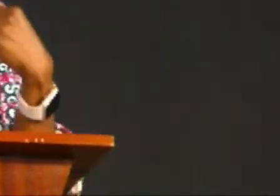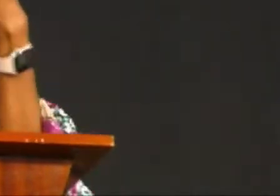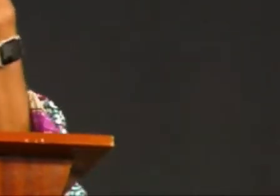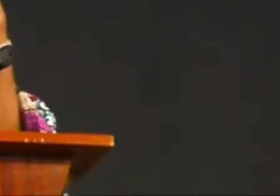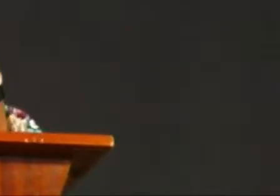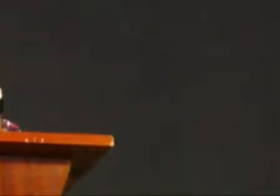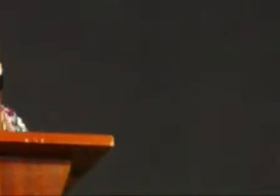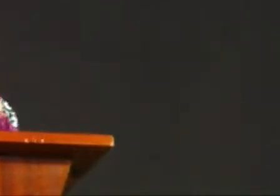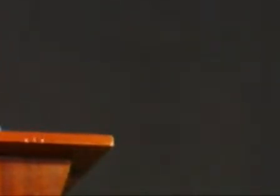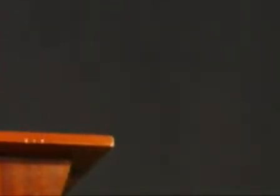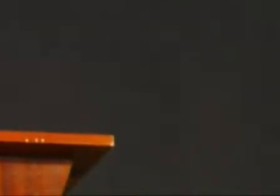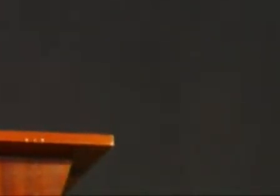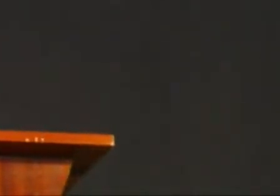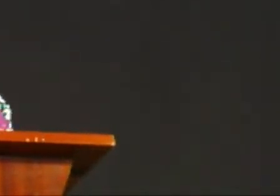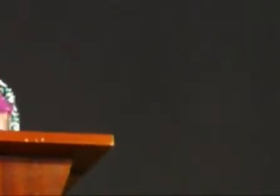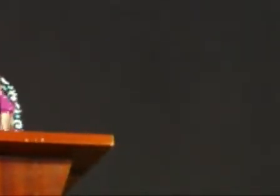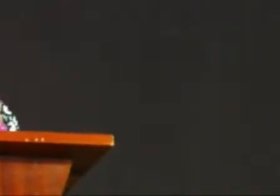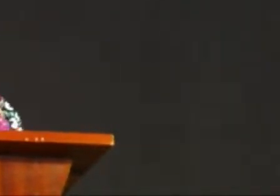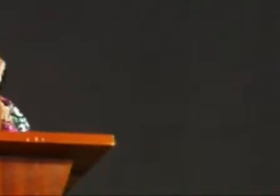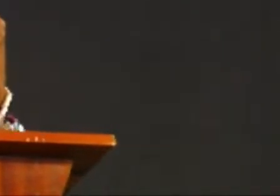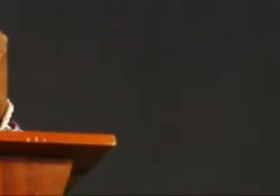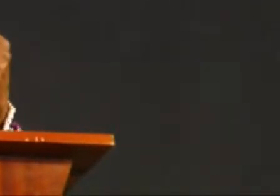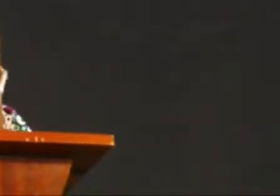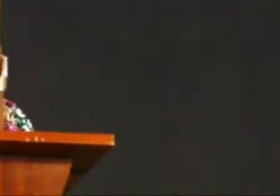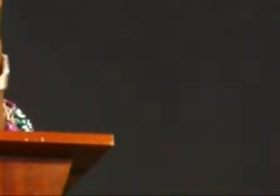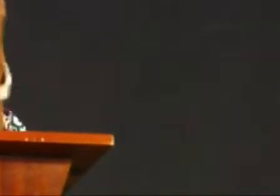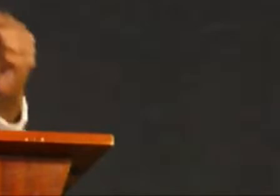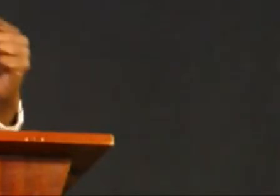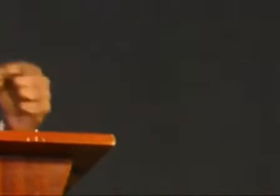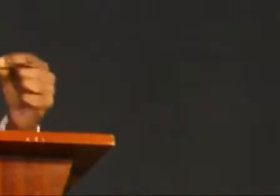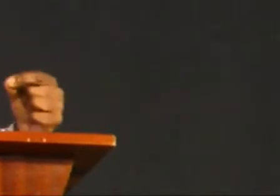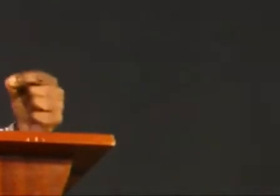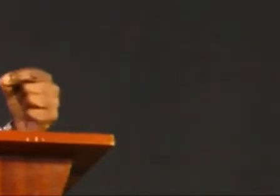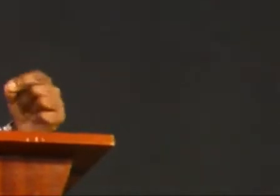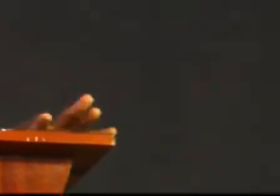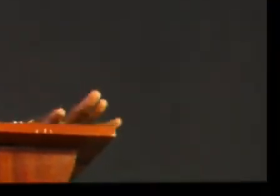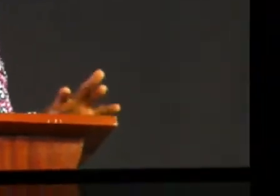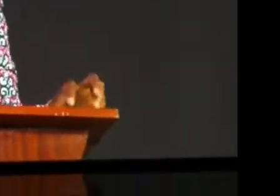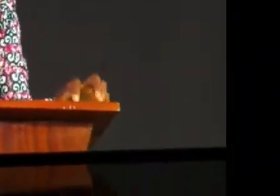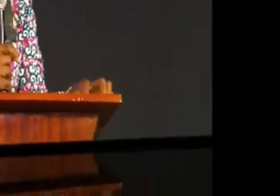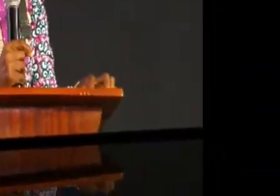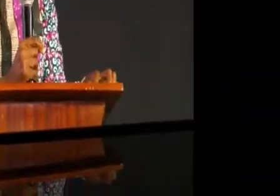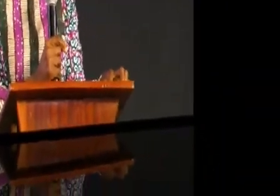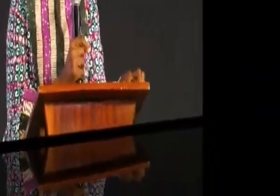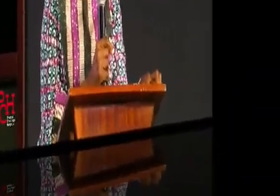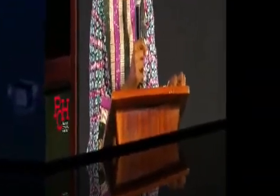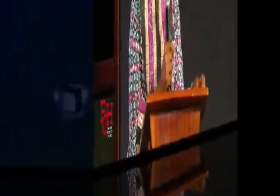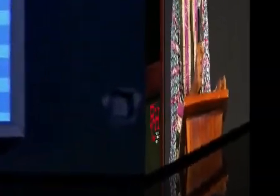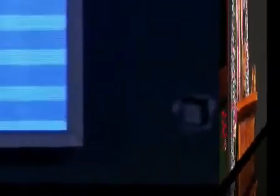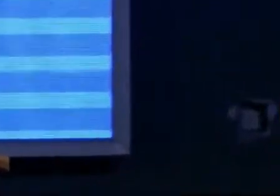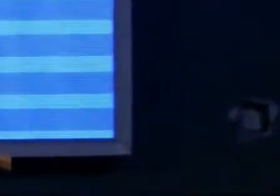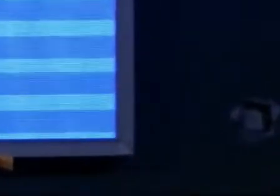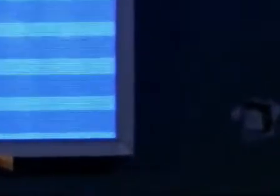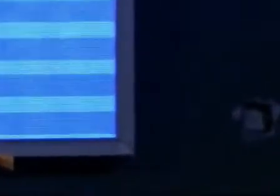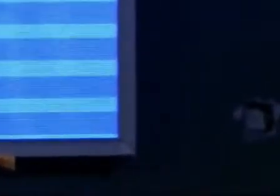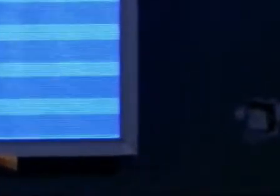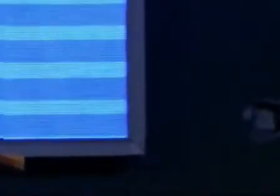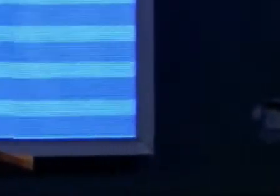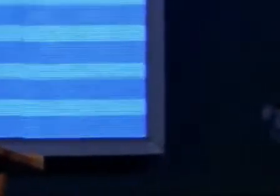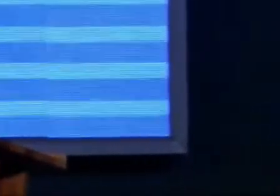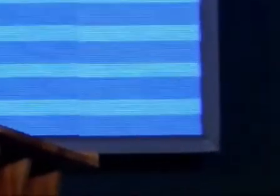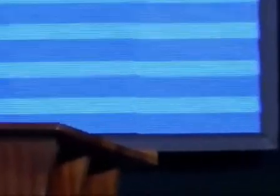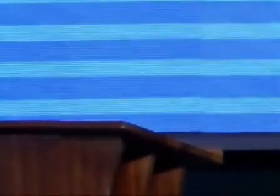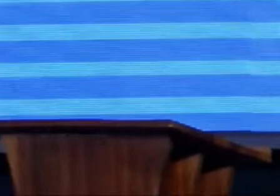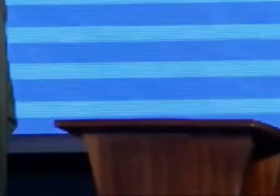Because we don't have this understanding that when you're doing things, you're competing globally. But the second one, way